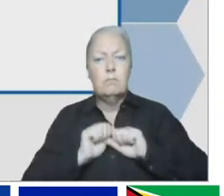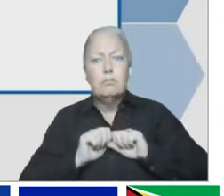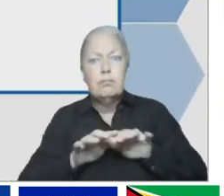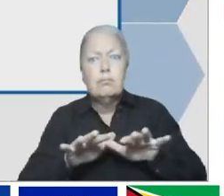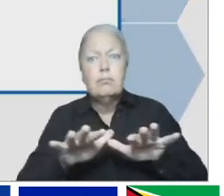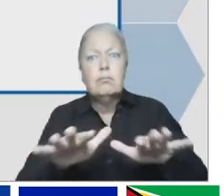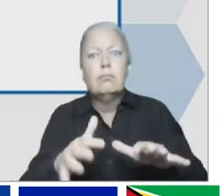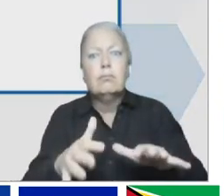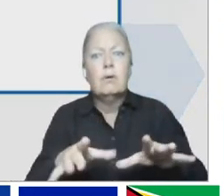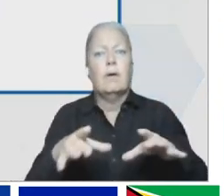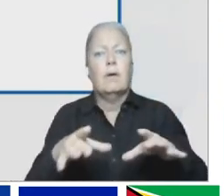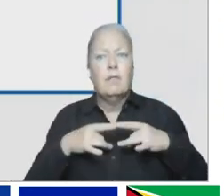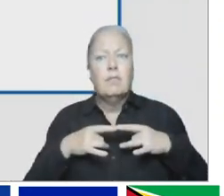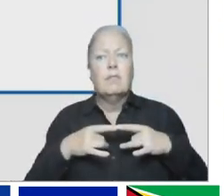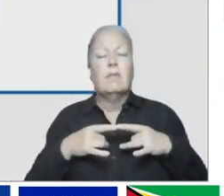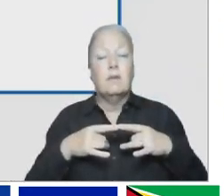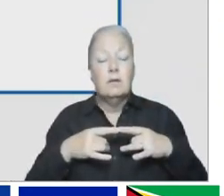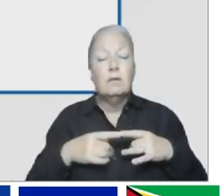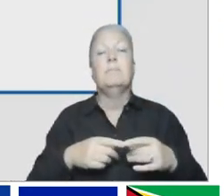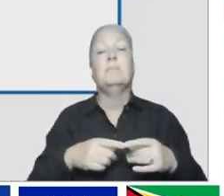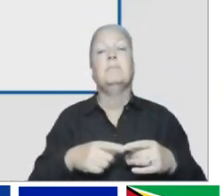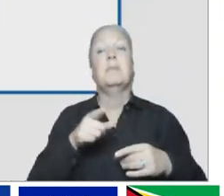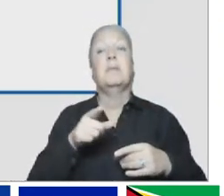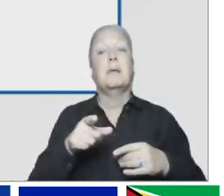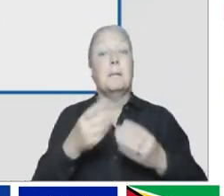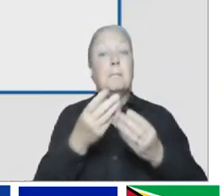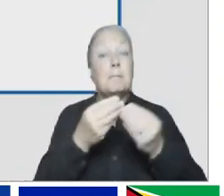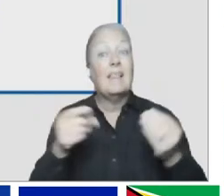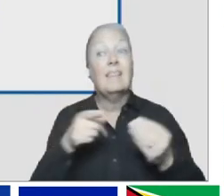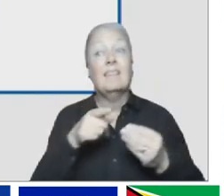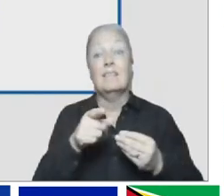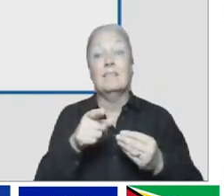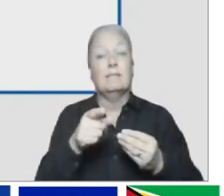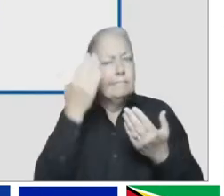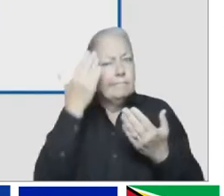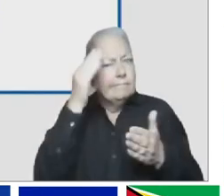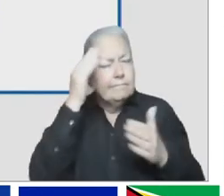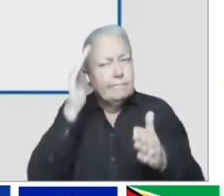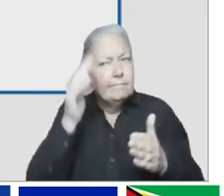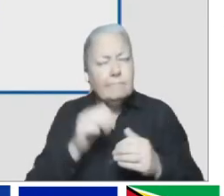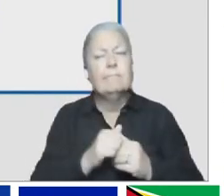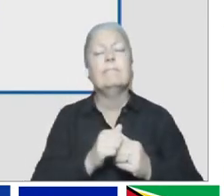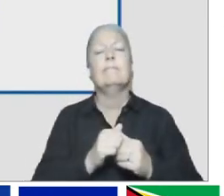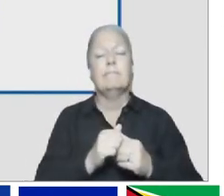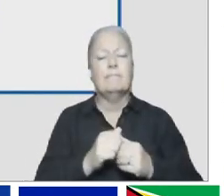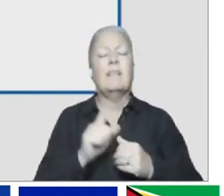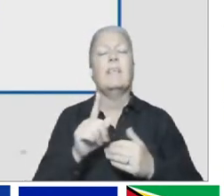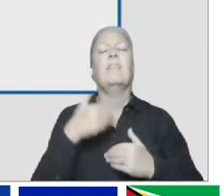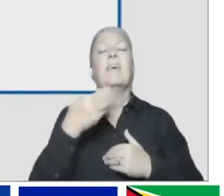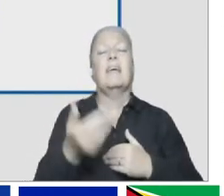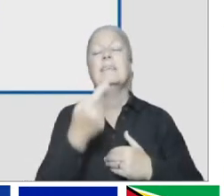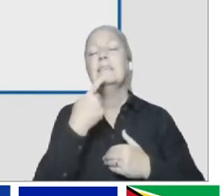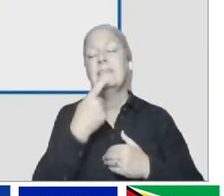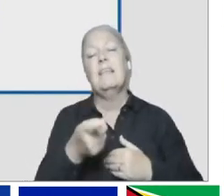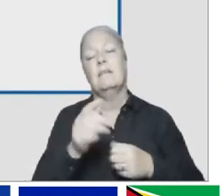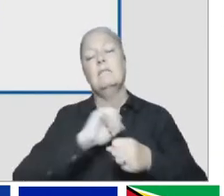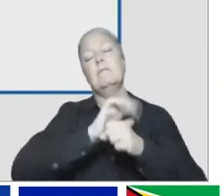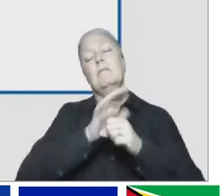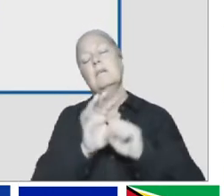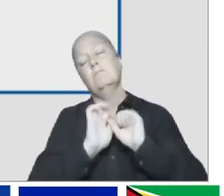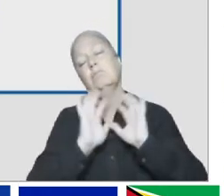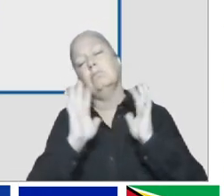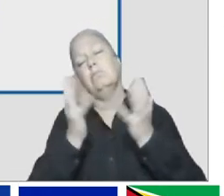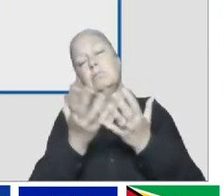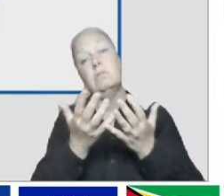at March 11, it was declared as a pandemic by many countries, and finally it